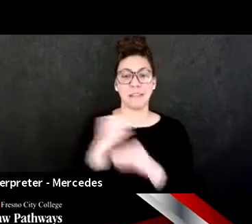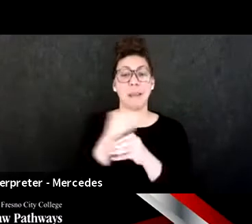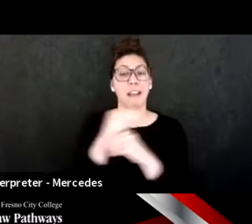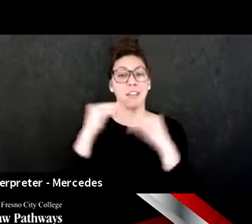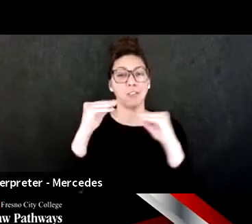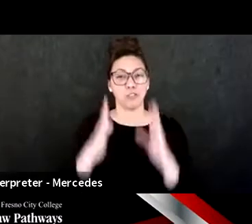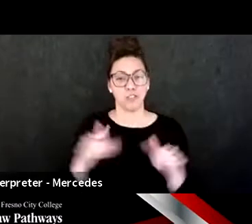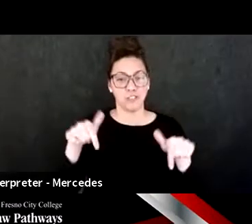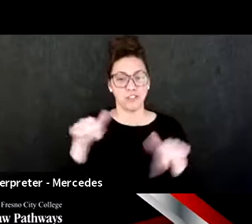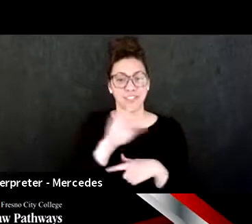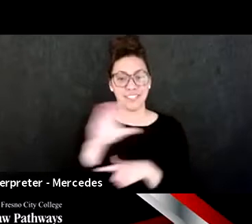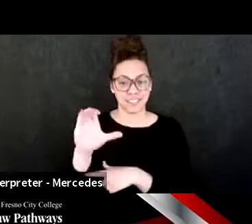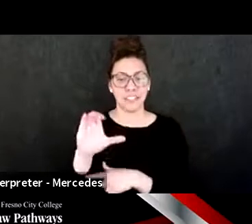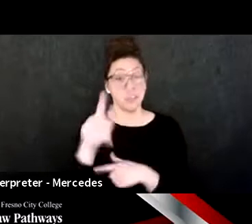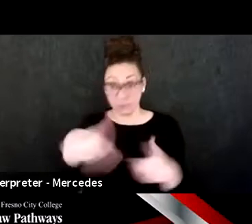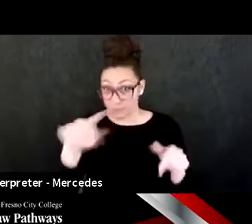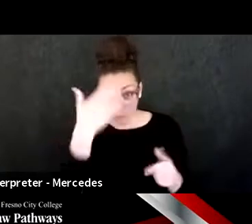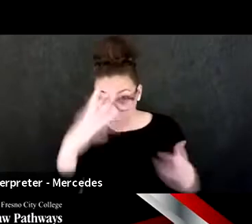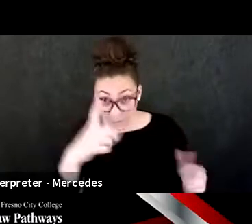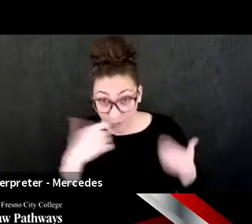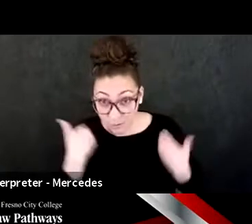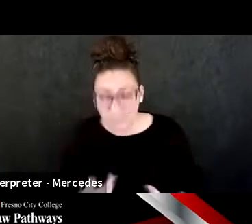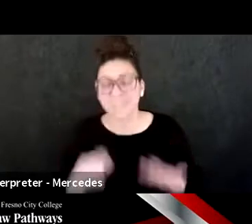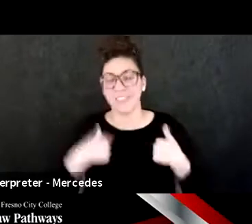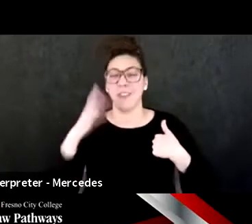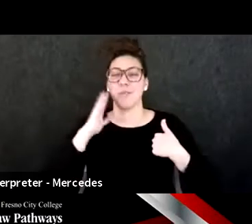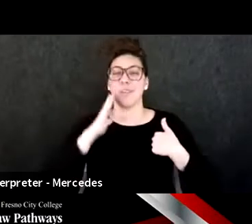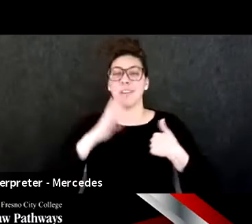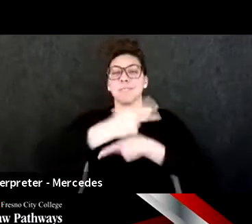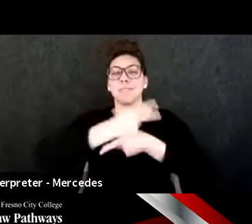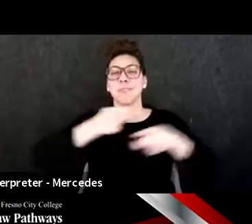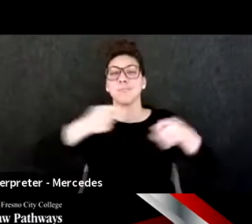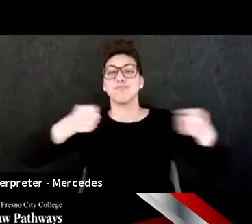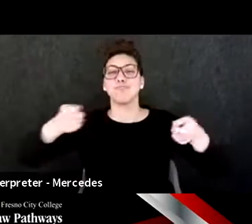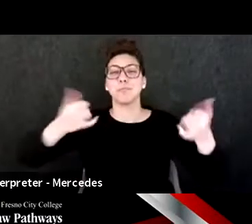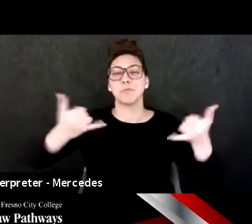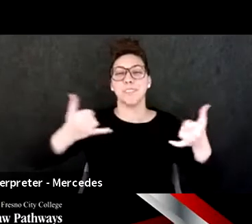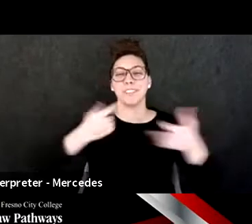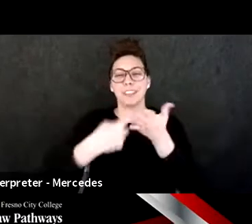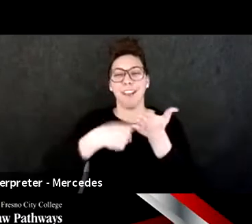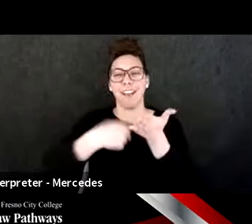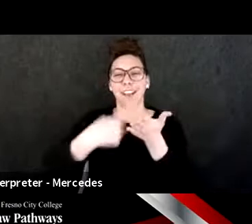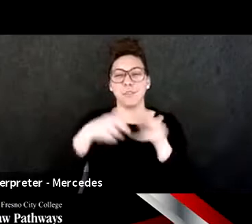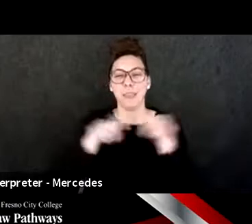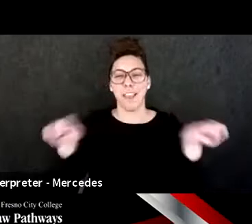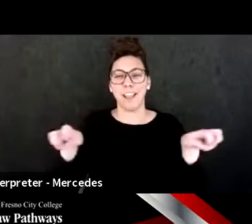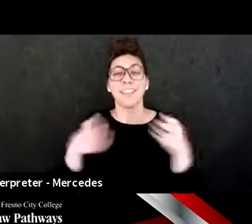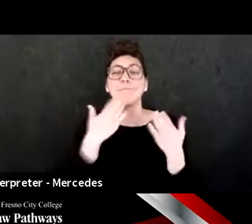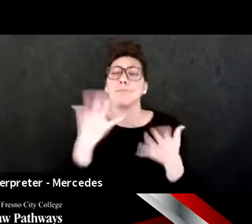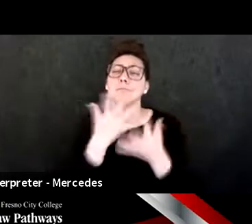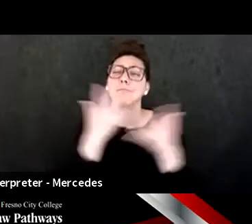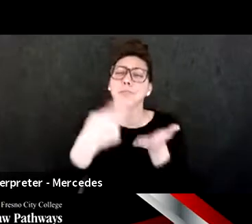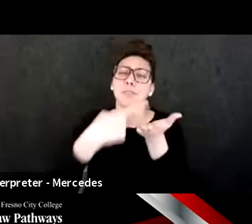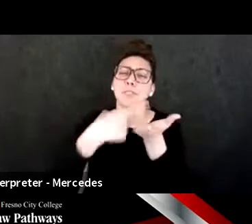know who I am, I'll be moderating today's discussion panel. And again, thank you all for joining us on this